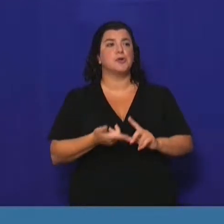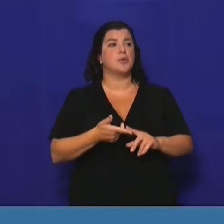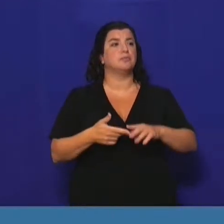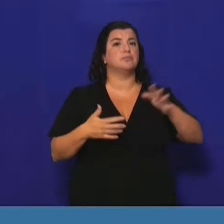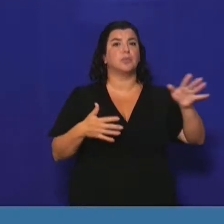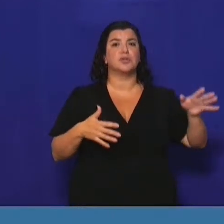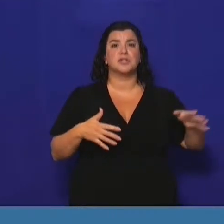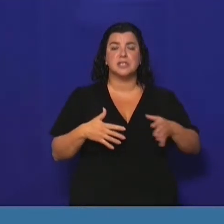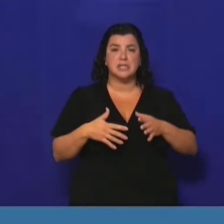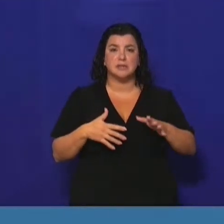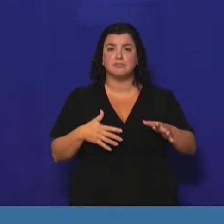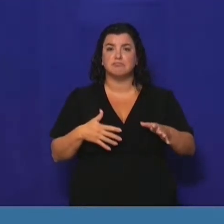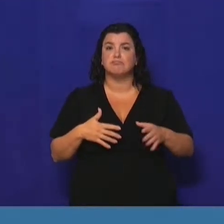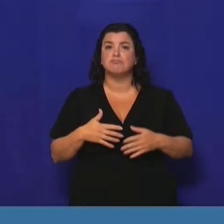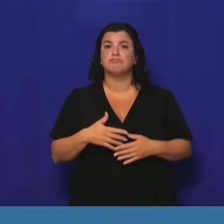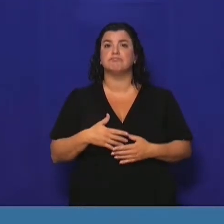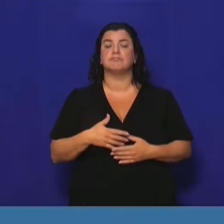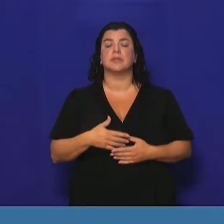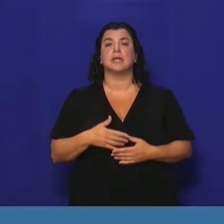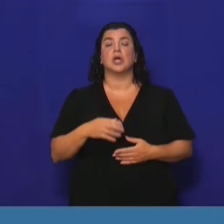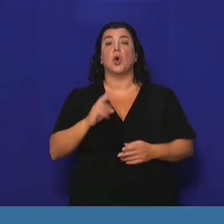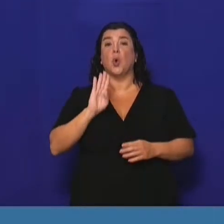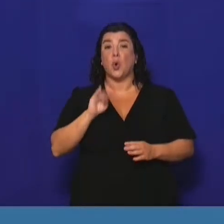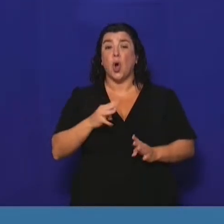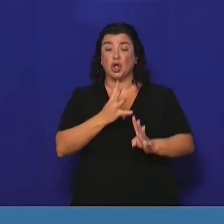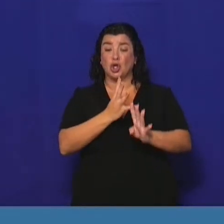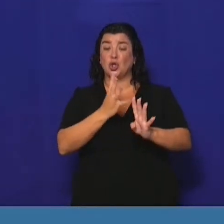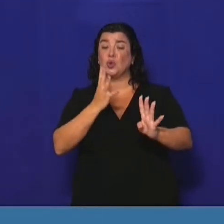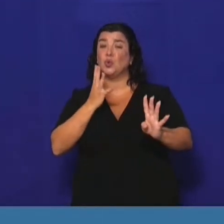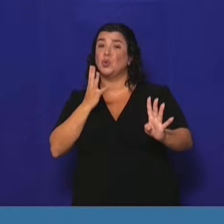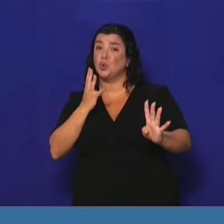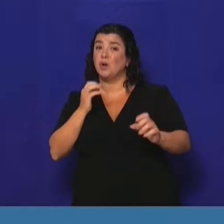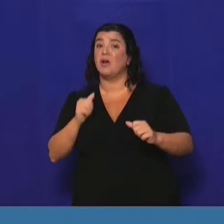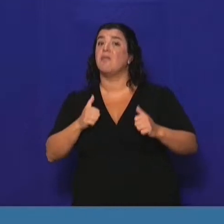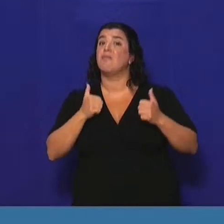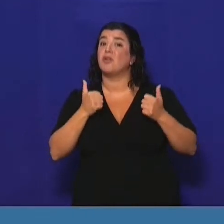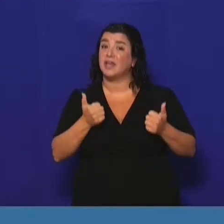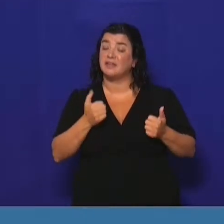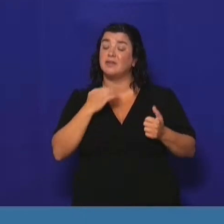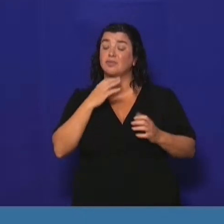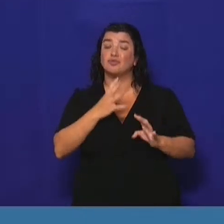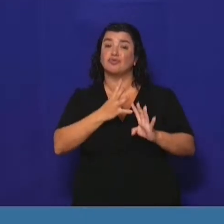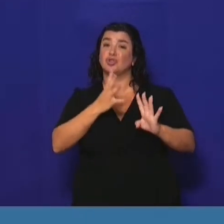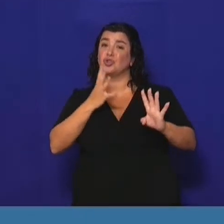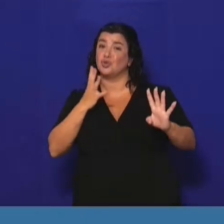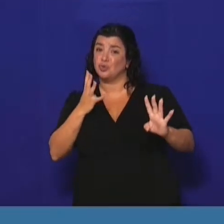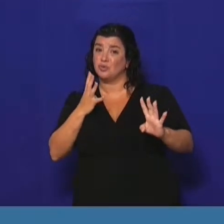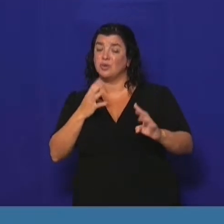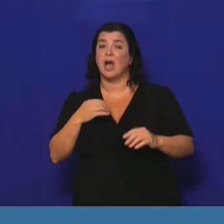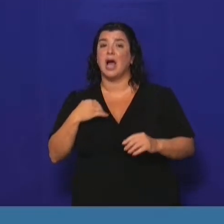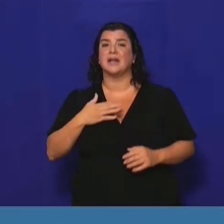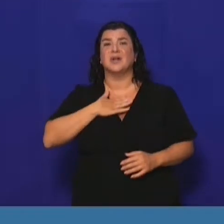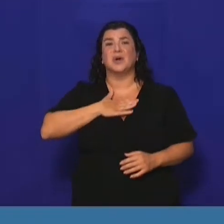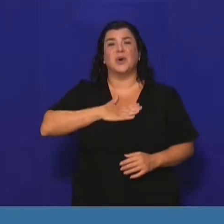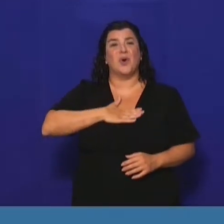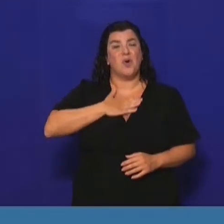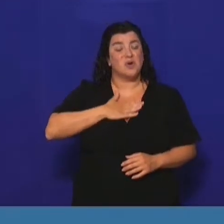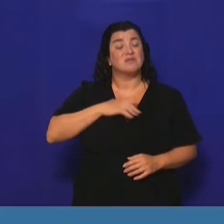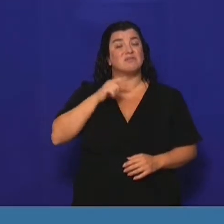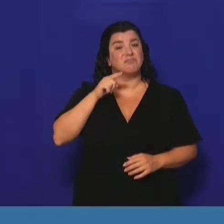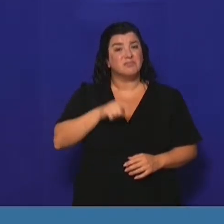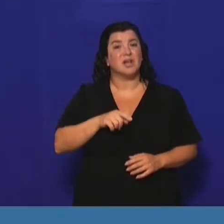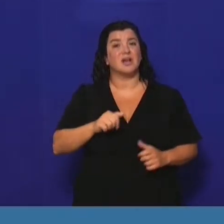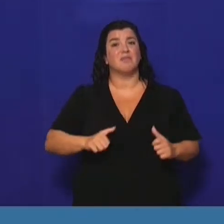li huma pubbliċi. Anka fi queues importanti ħafna li ma jkunx hemm ġemat u aħna ħassejna li dan